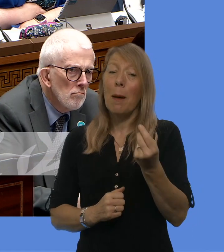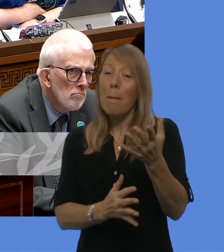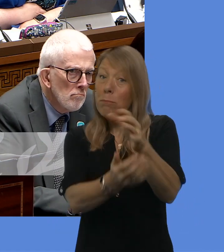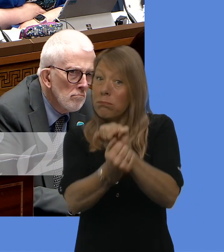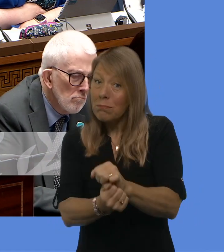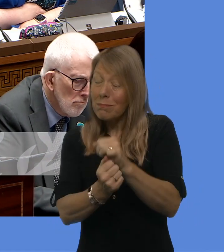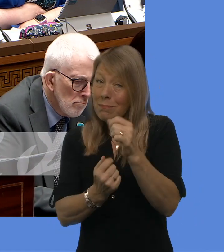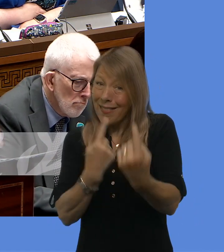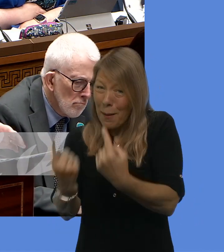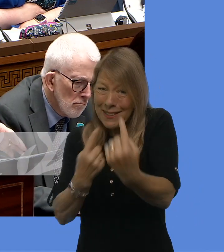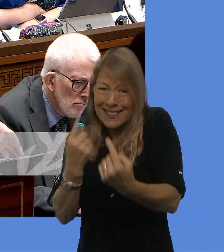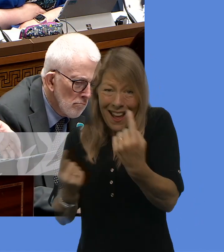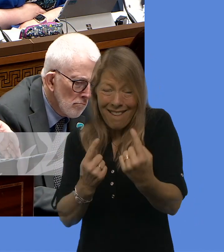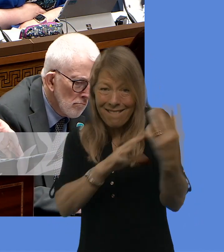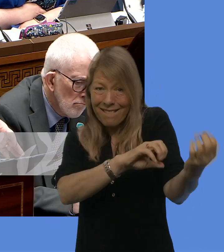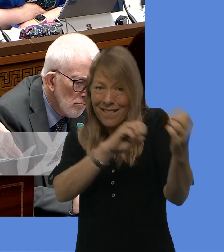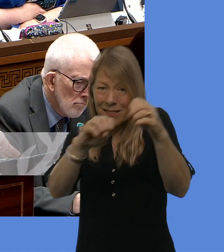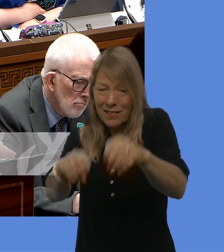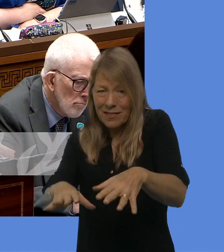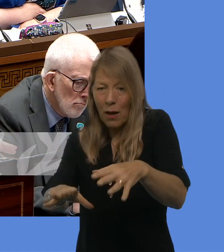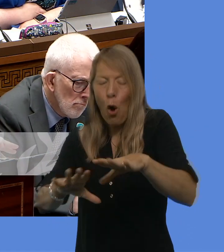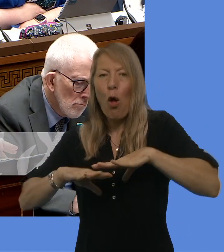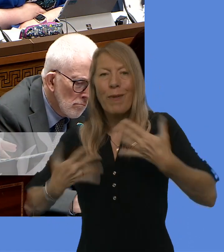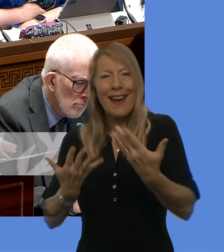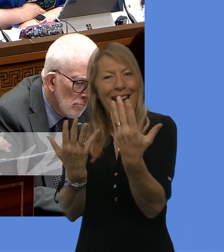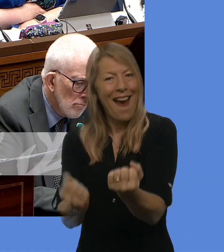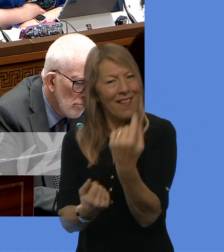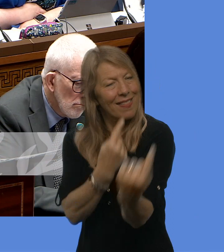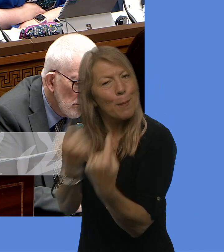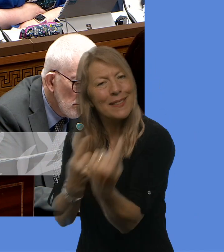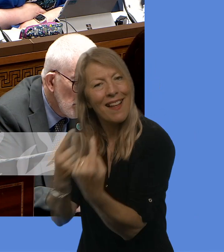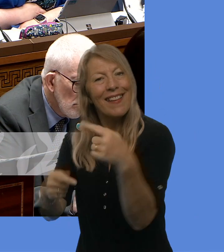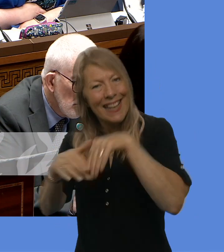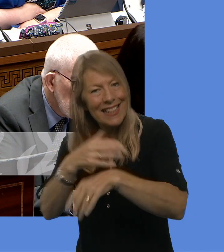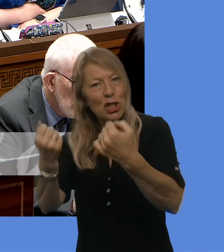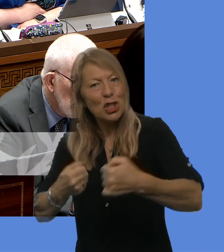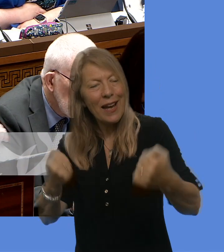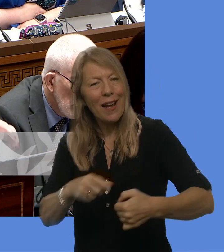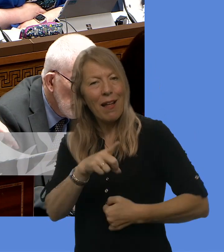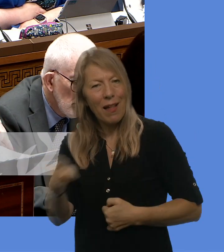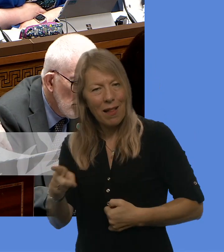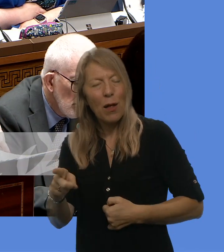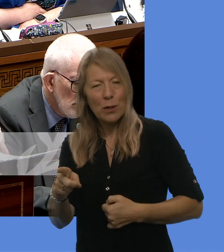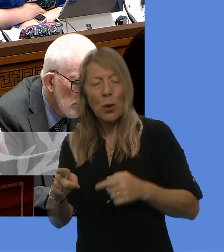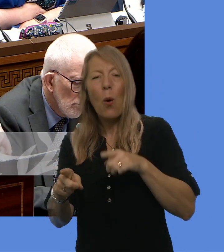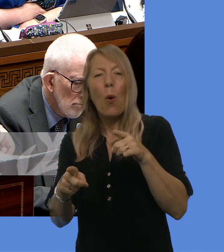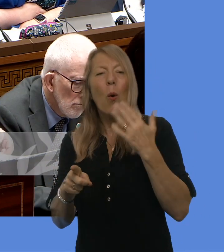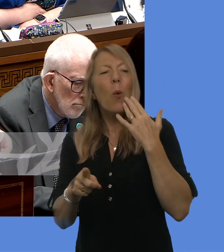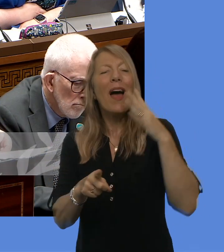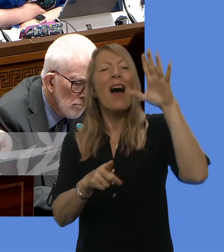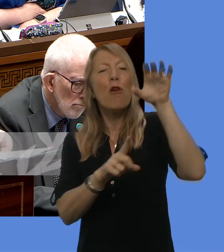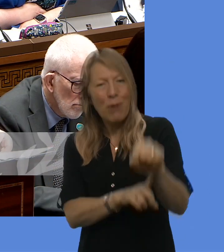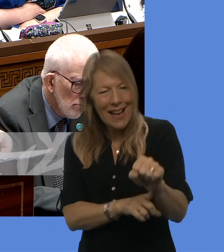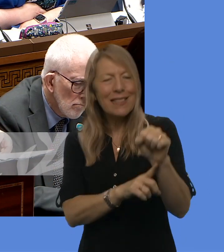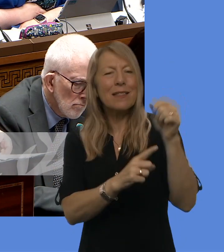undiagnosed neurodiversity issues. And so one of the things we're looking at is how we better support those prisoners too on their journey through the system so that they